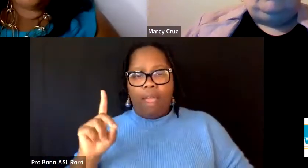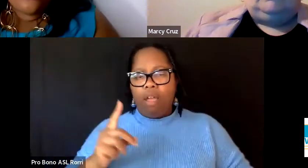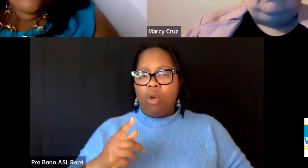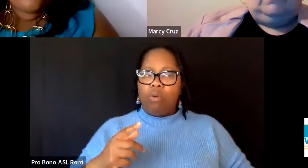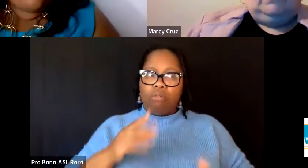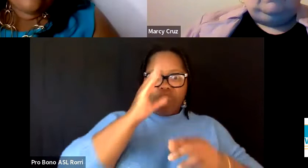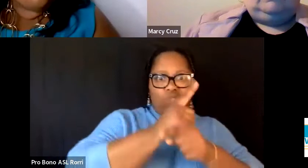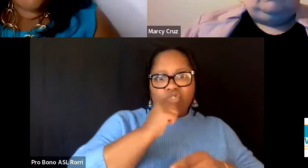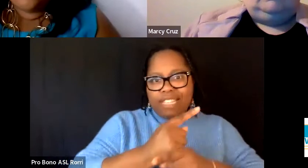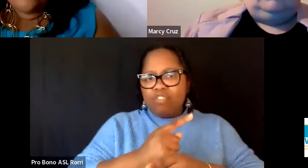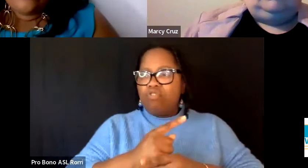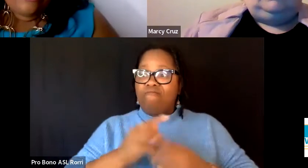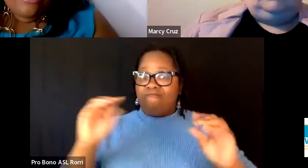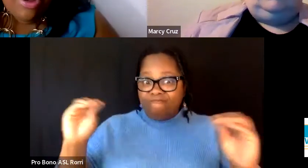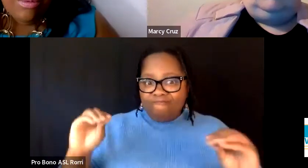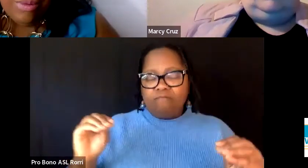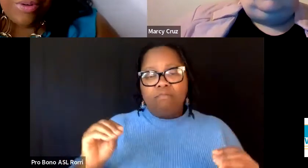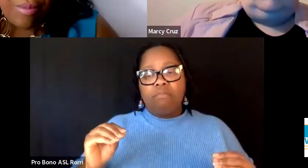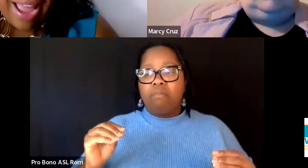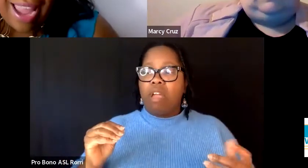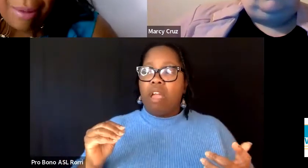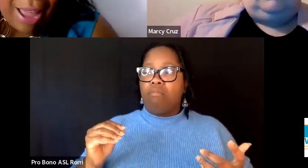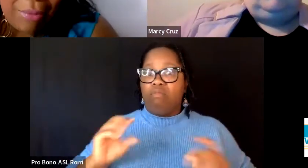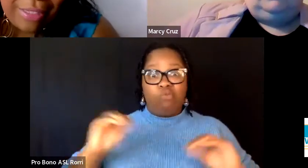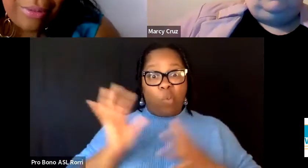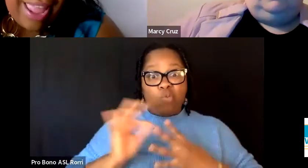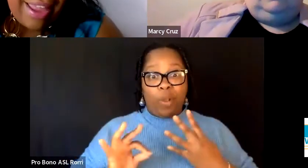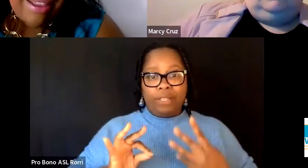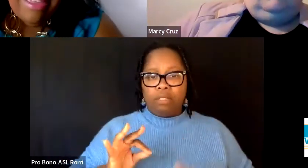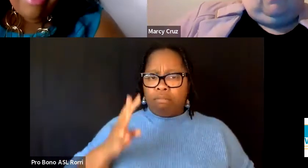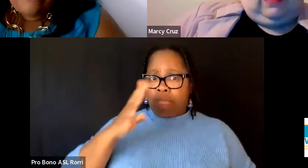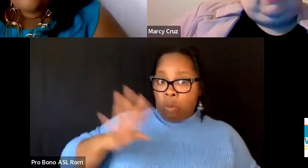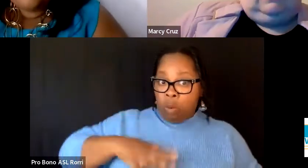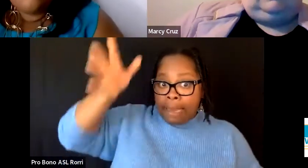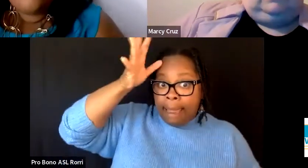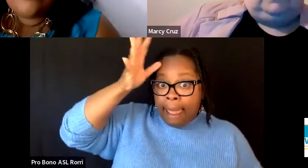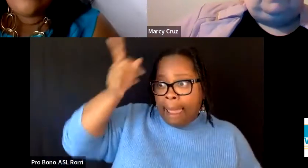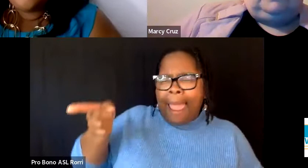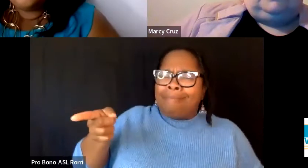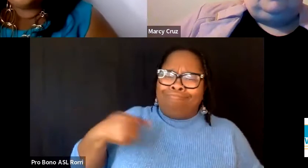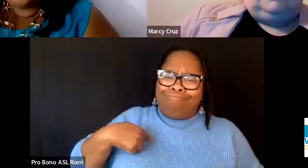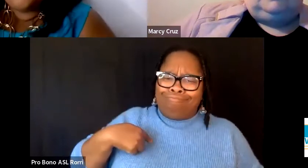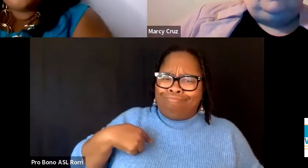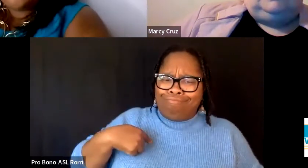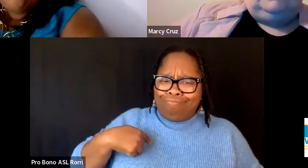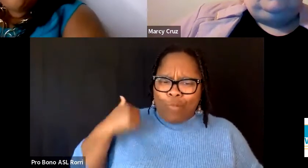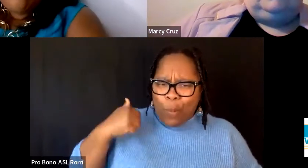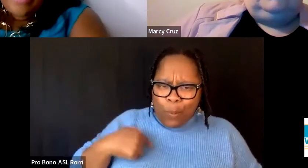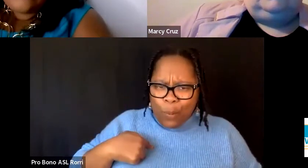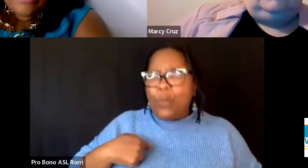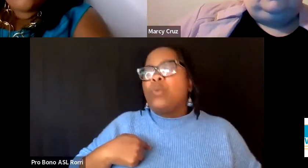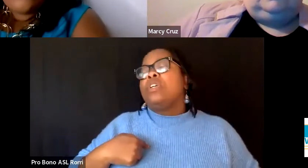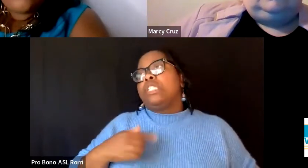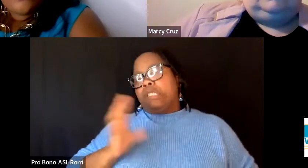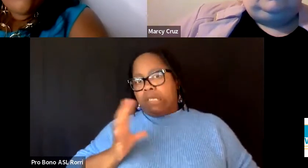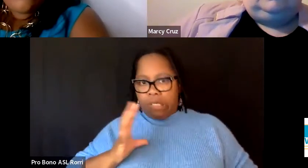I had a choice to ignore and, ignore my daddy, but I wouldn't do that. Right. So, I moved back